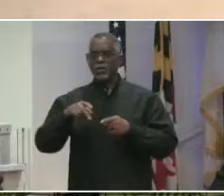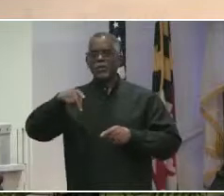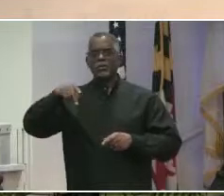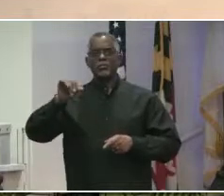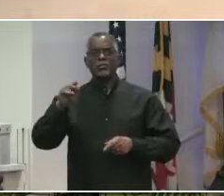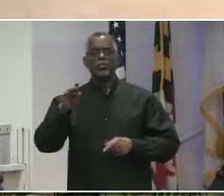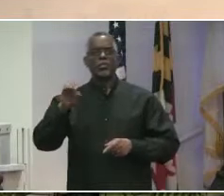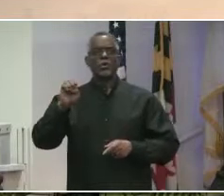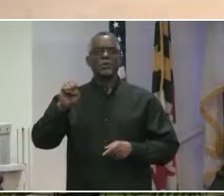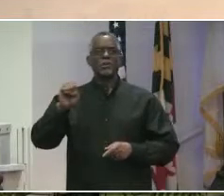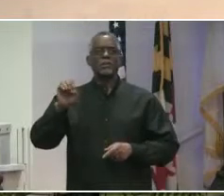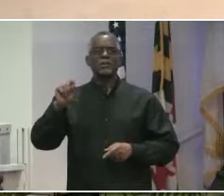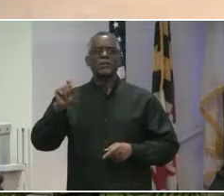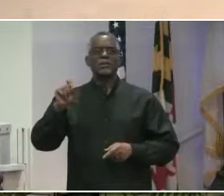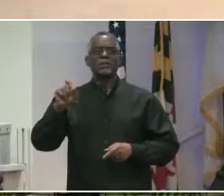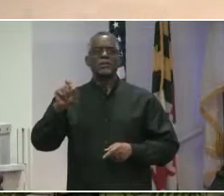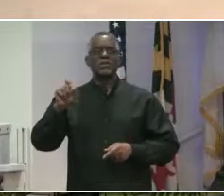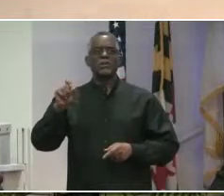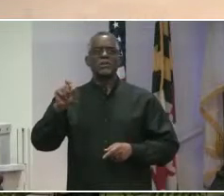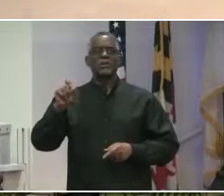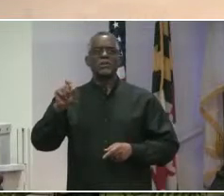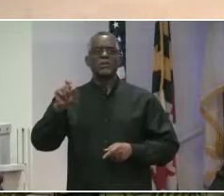Not Howard, not Wesley.